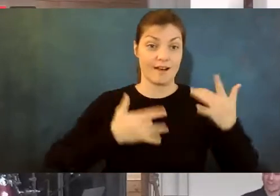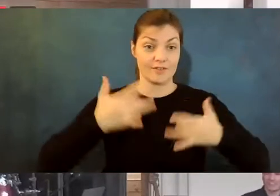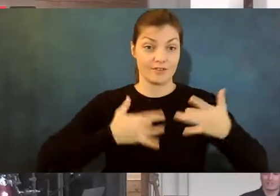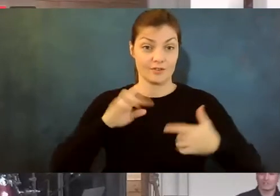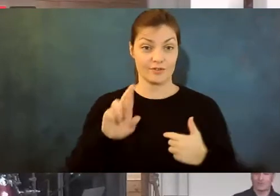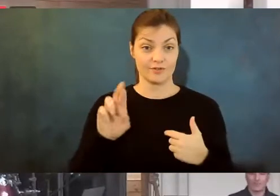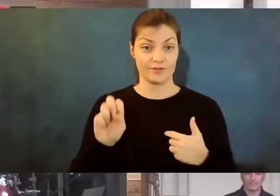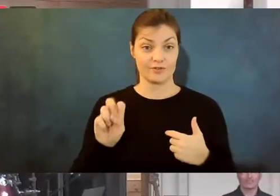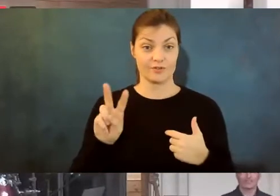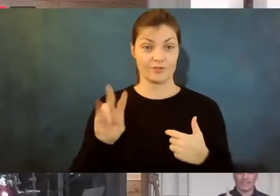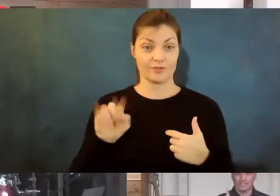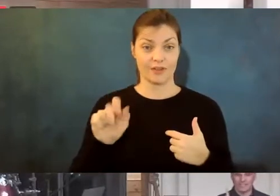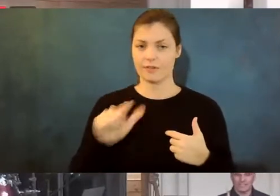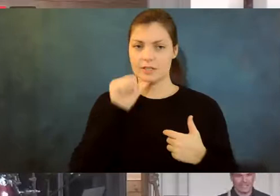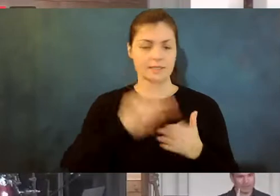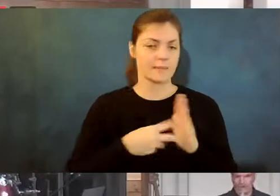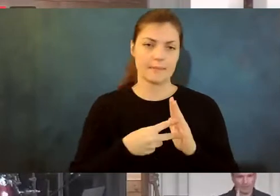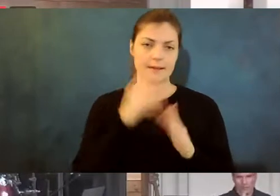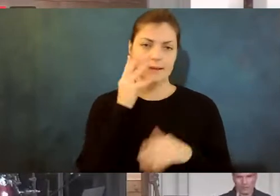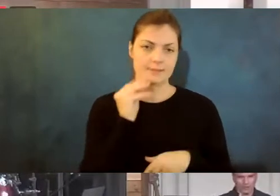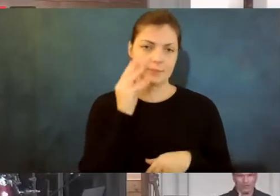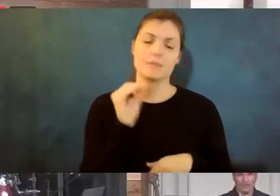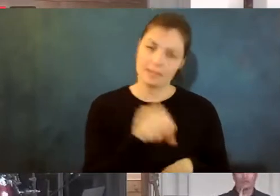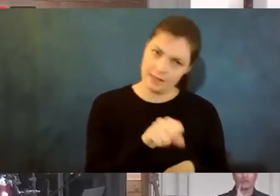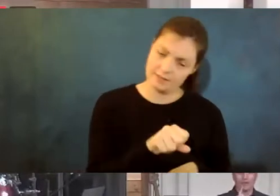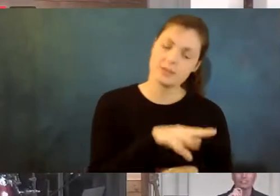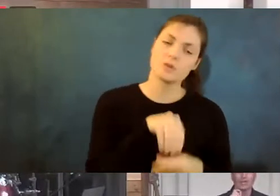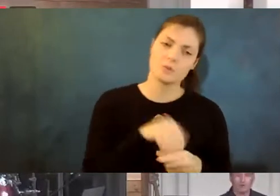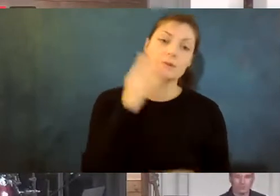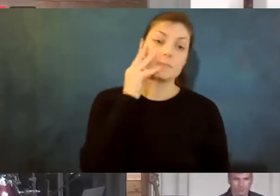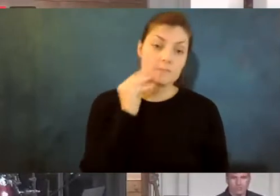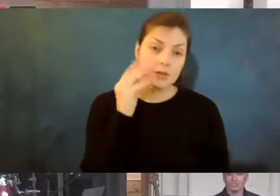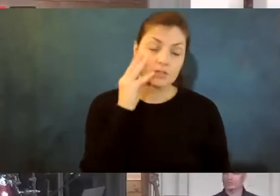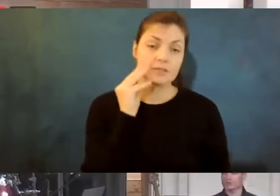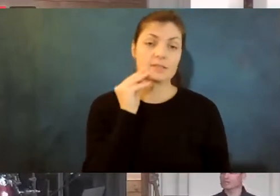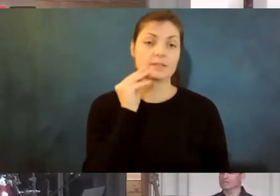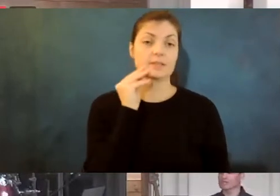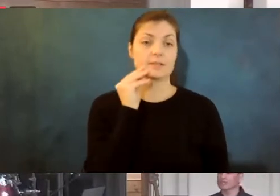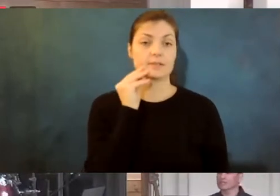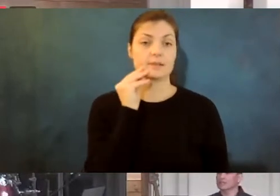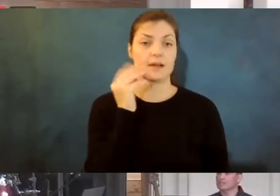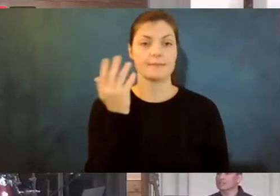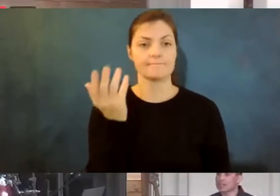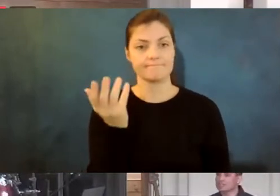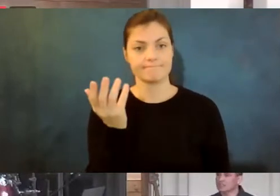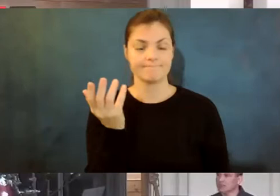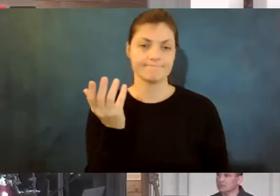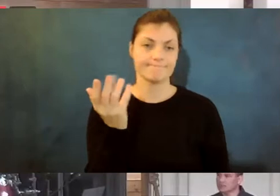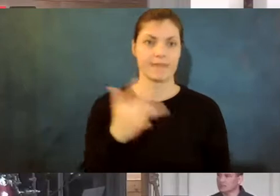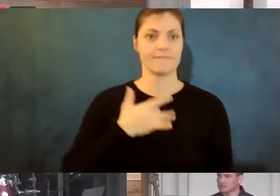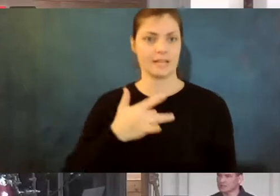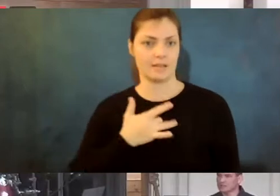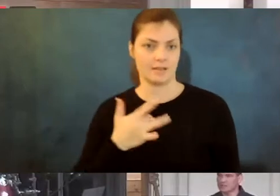is not us experiencing, it is these things, but not primarily. Revival is not ultimately experiencing the sense of